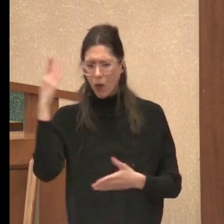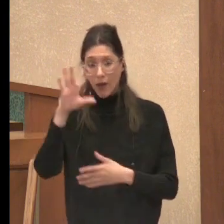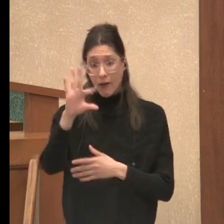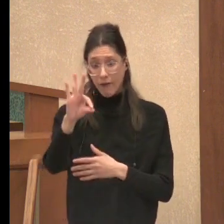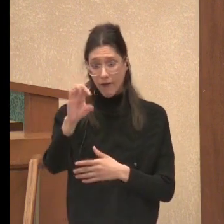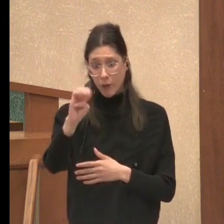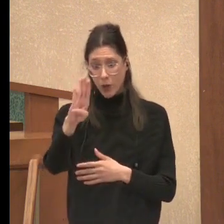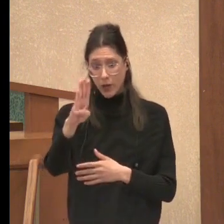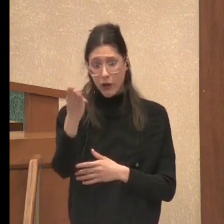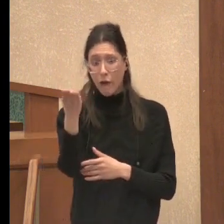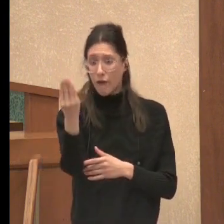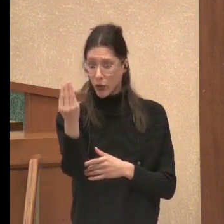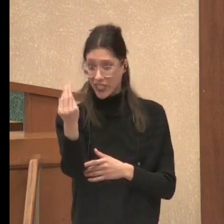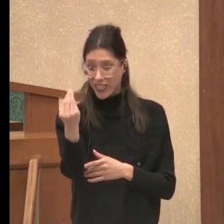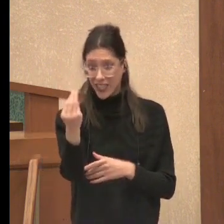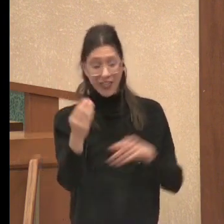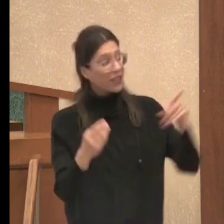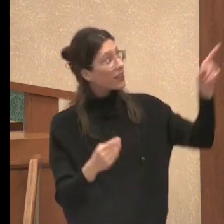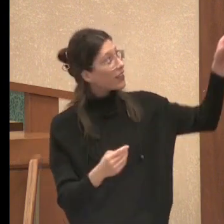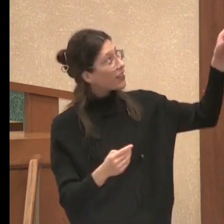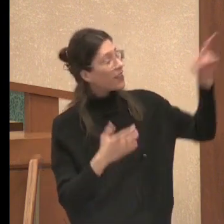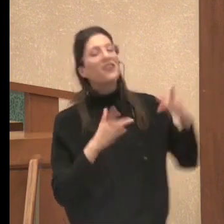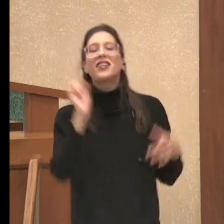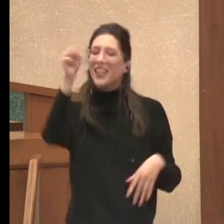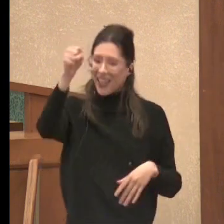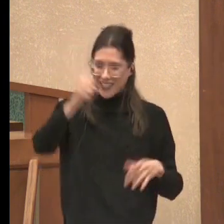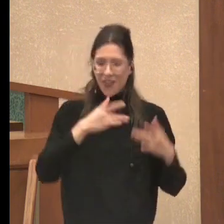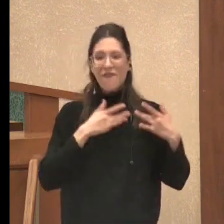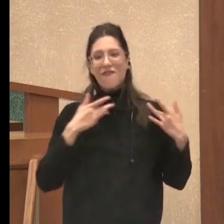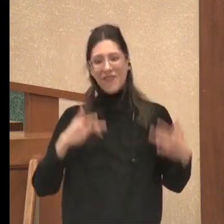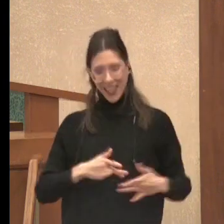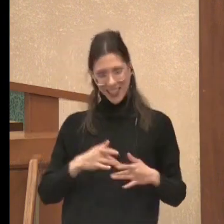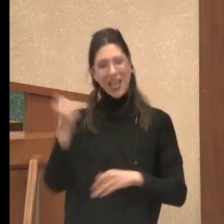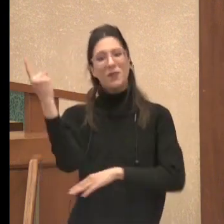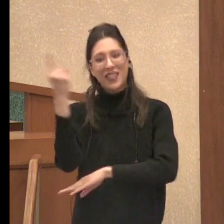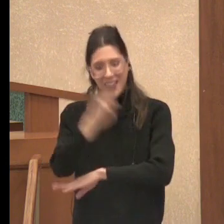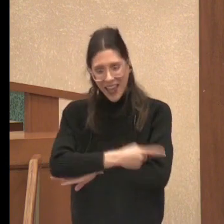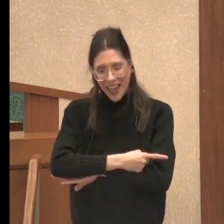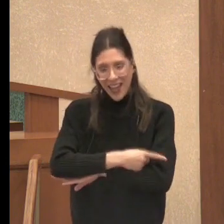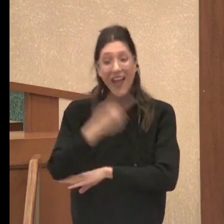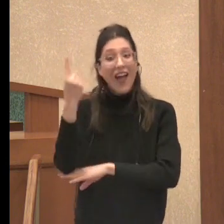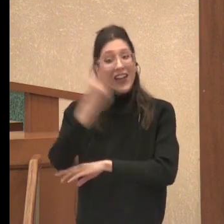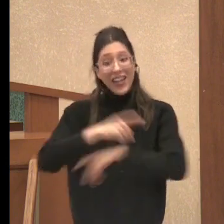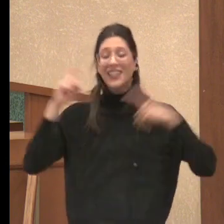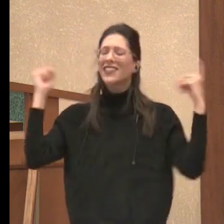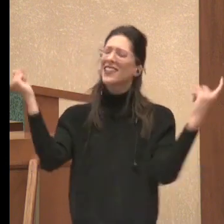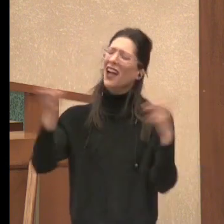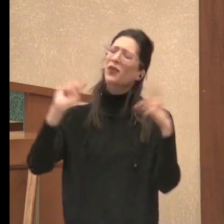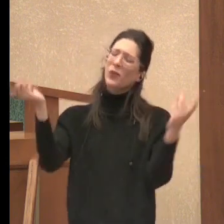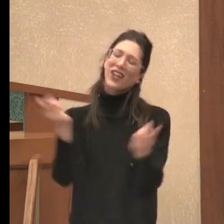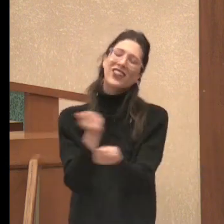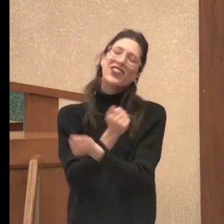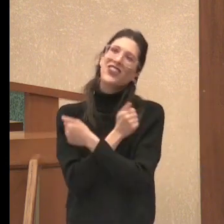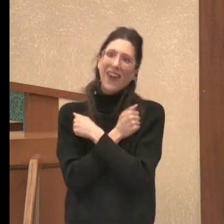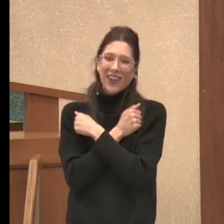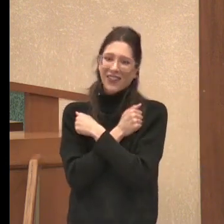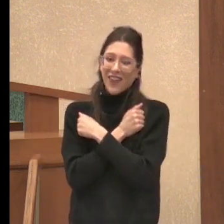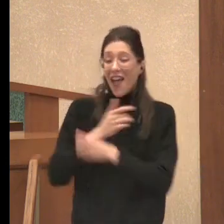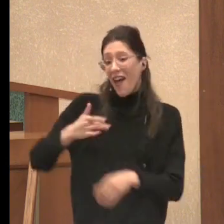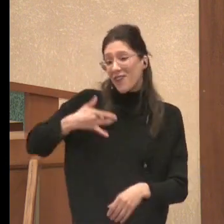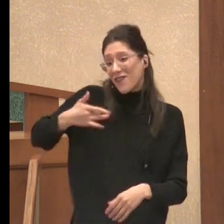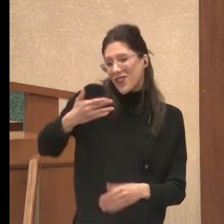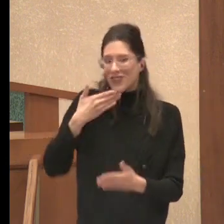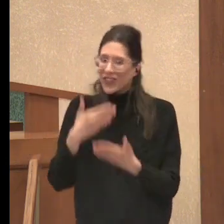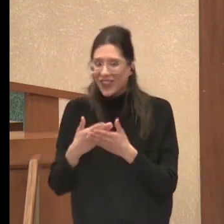14th. Yes, Valentine's Day, a day to celebrate love, a feel-good